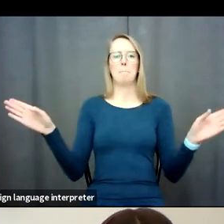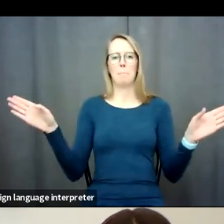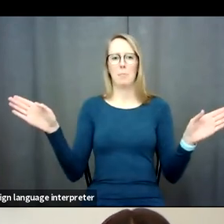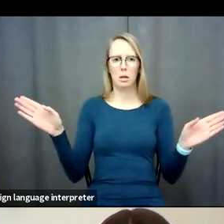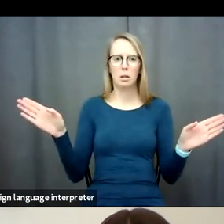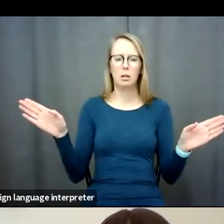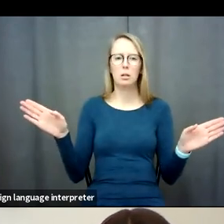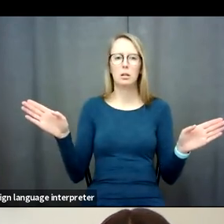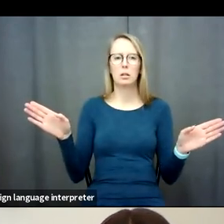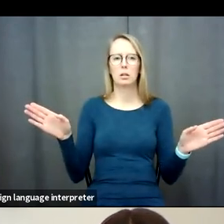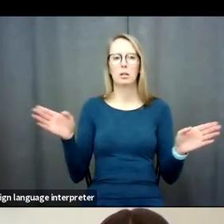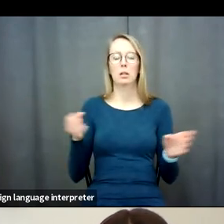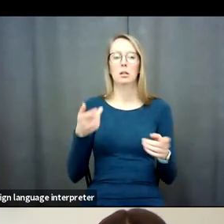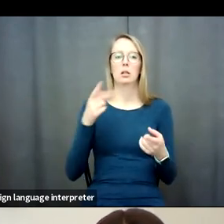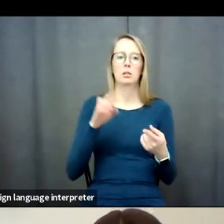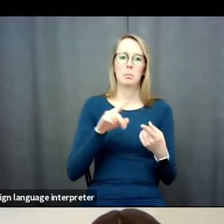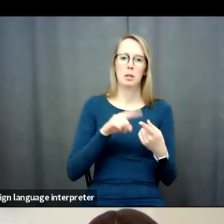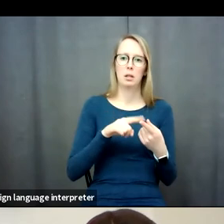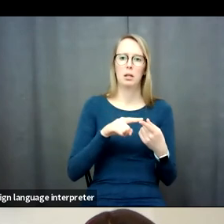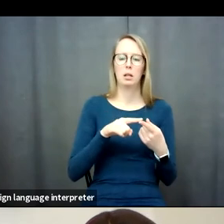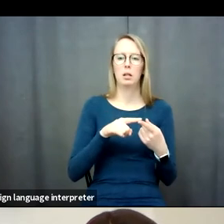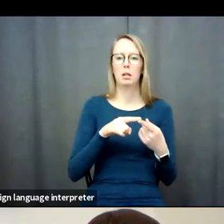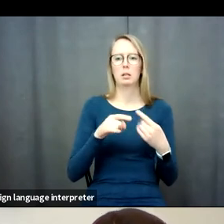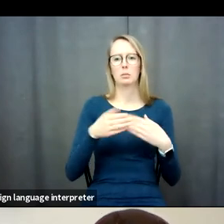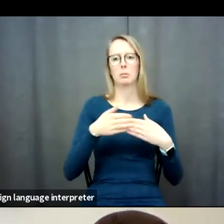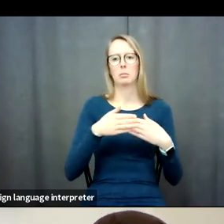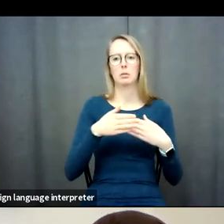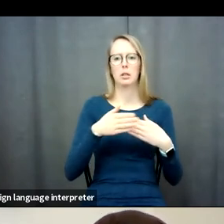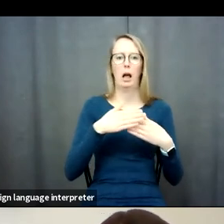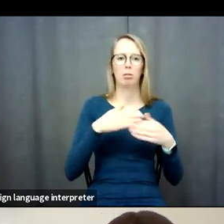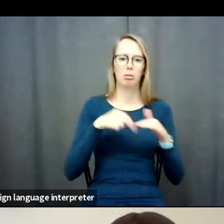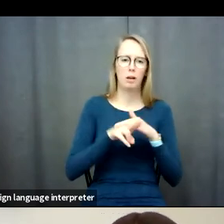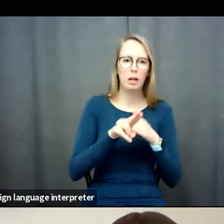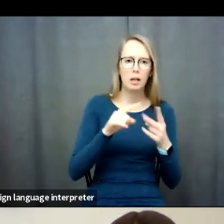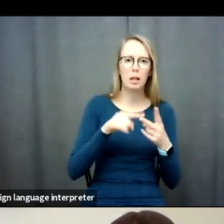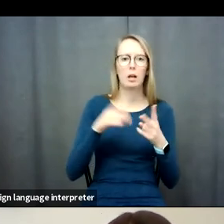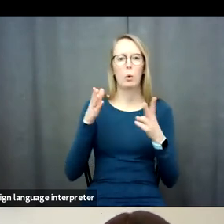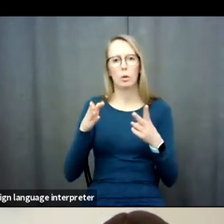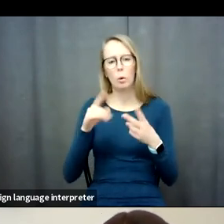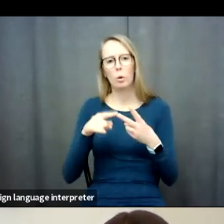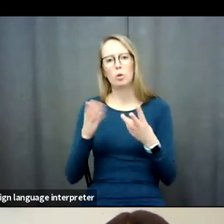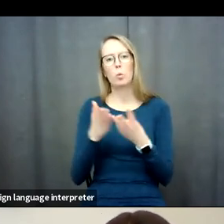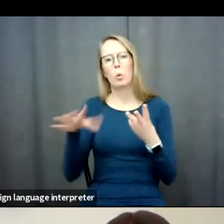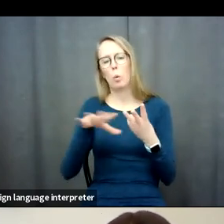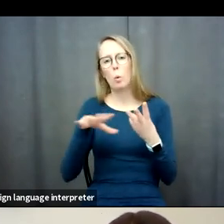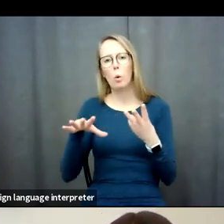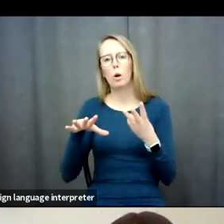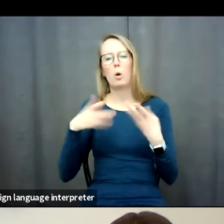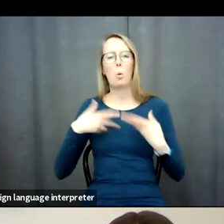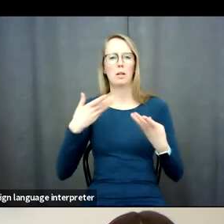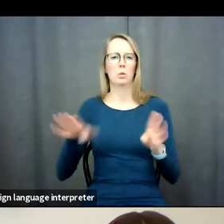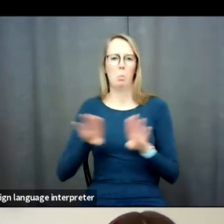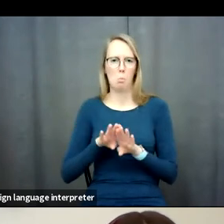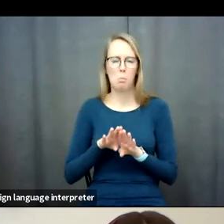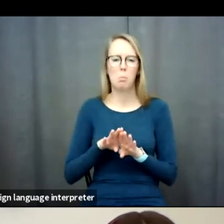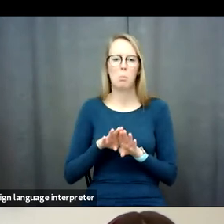Places with high visibility are, for example, big entrances, hallways, schoolyards, and locker rooms.